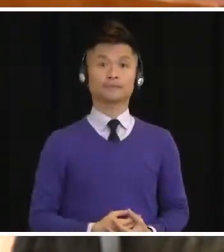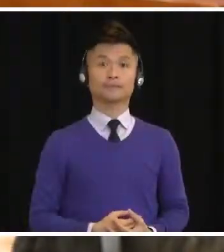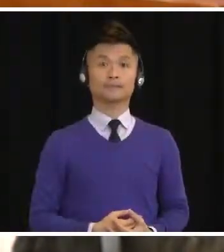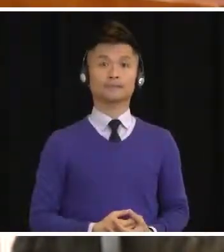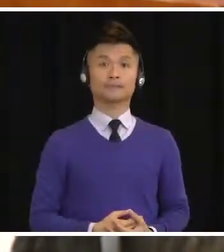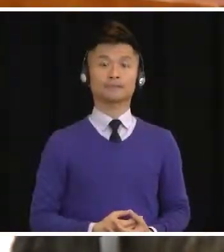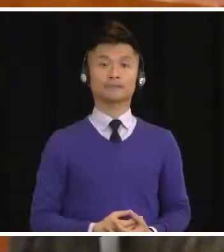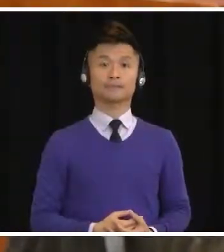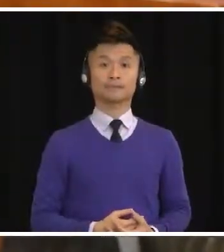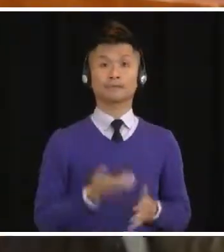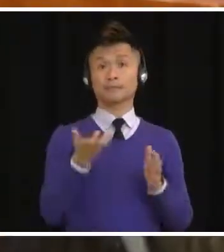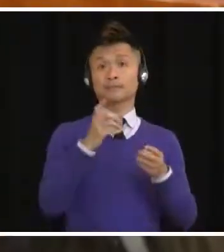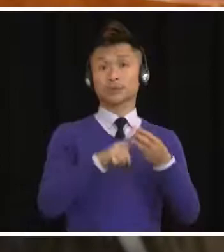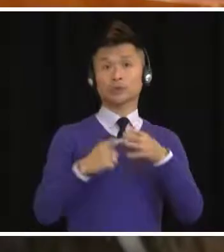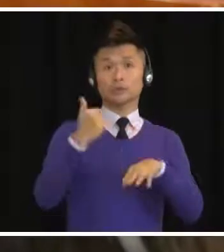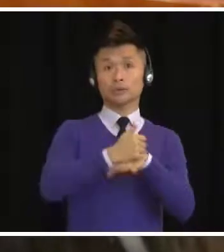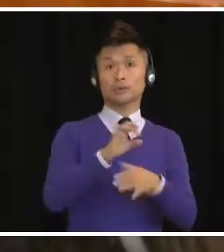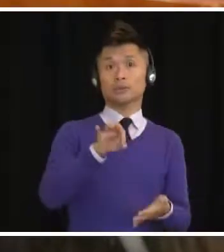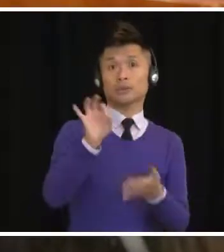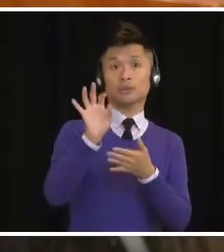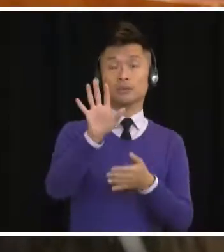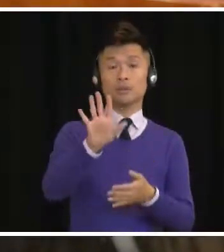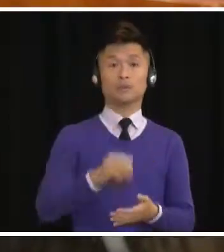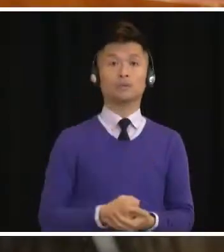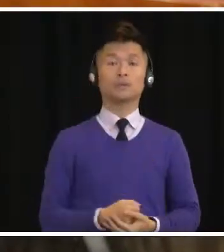are also within our purview.